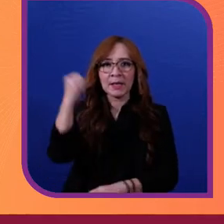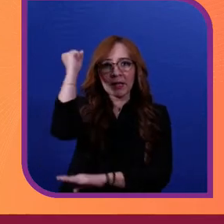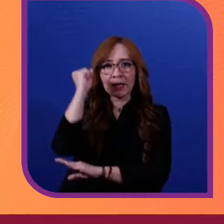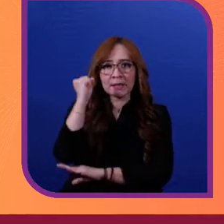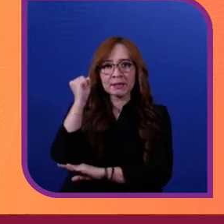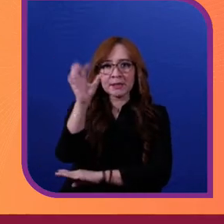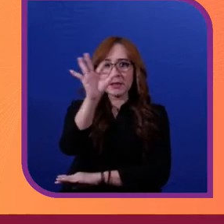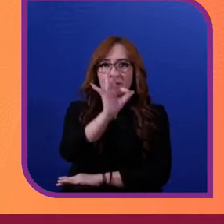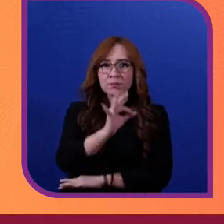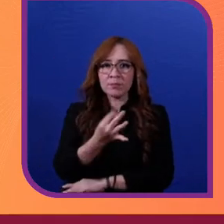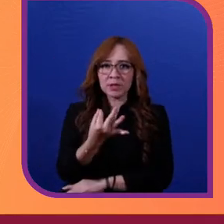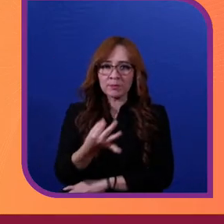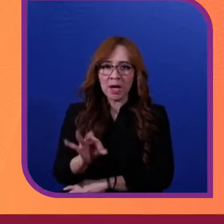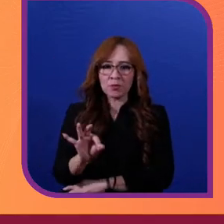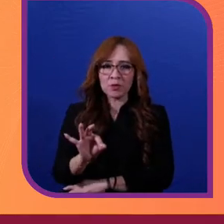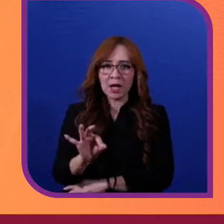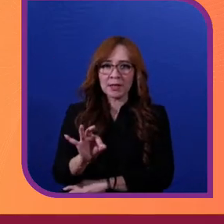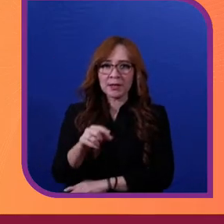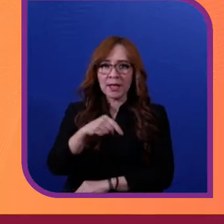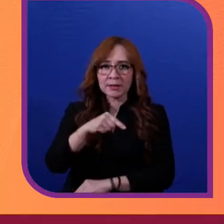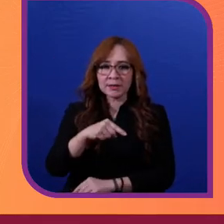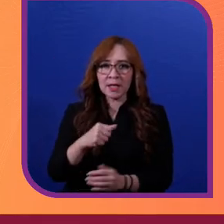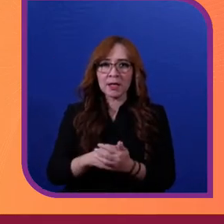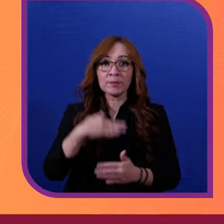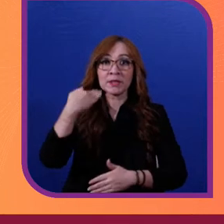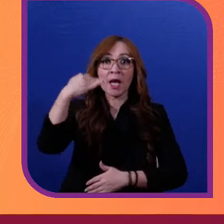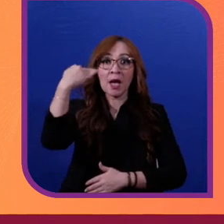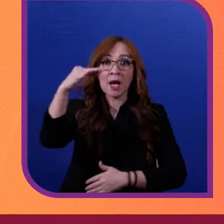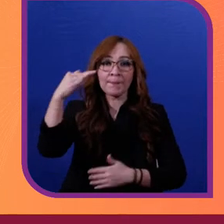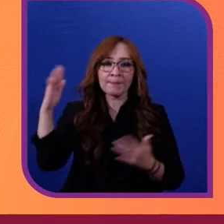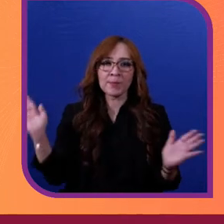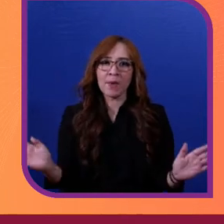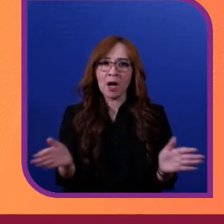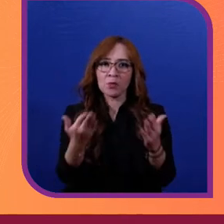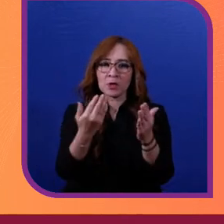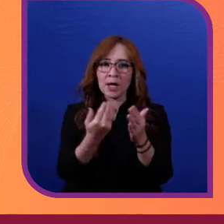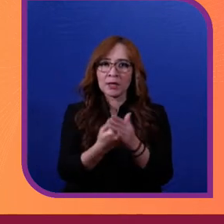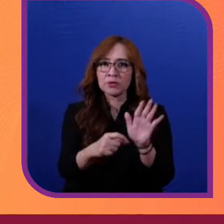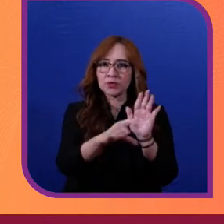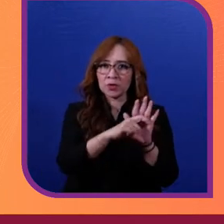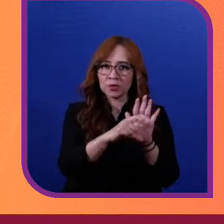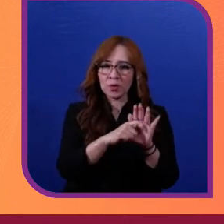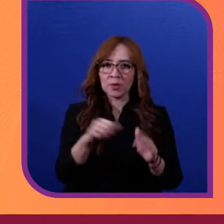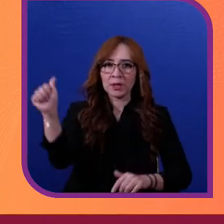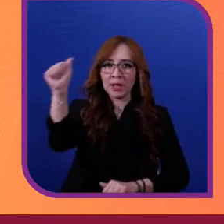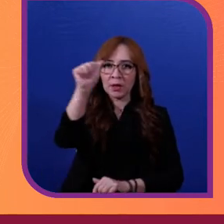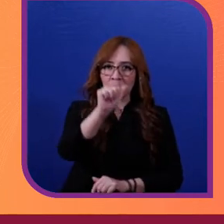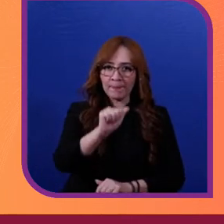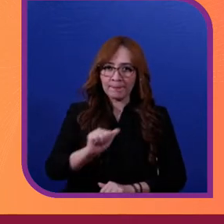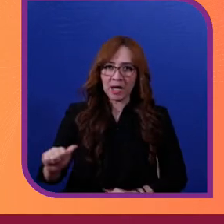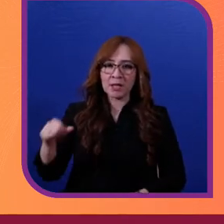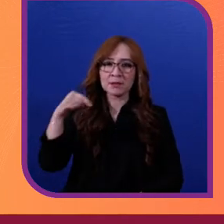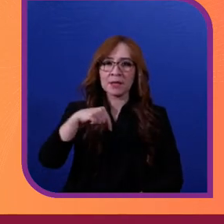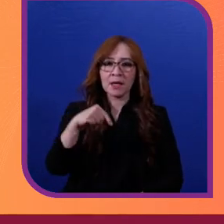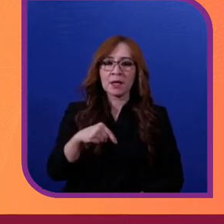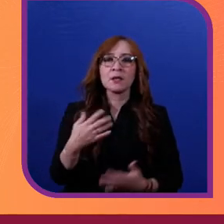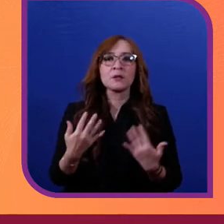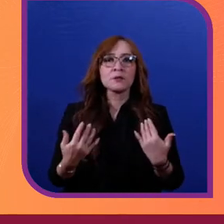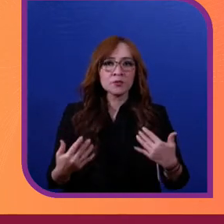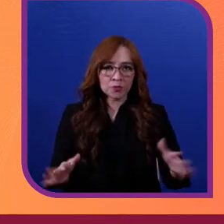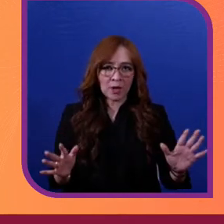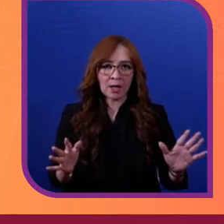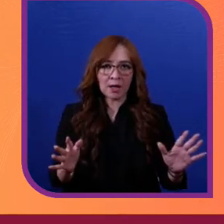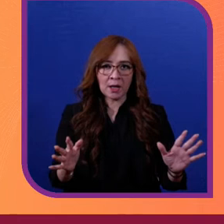Liverpool Europa ready zaimatul permanent.zip perspektif ekologi file alkohol fireplace download Beast will